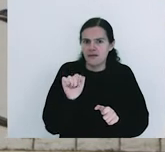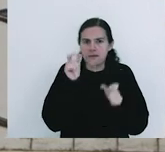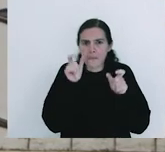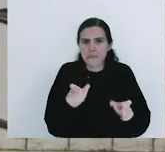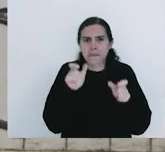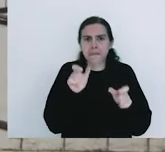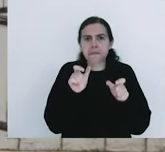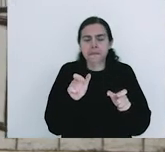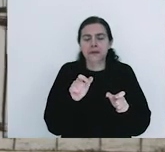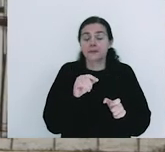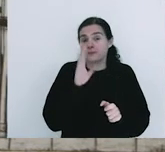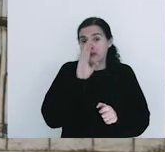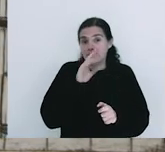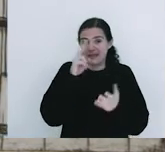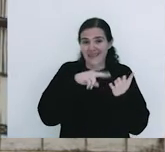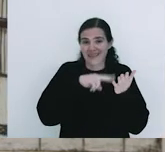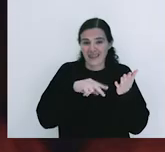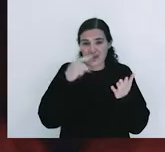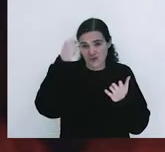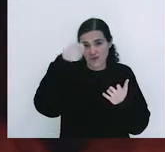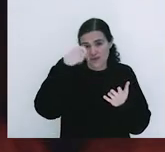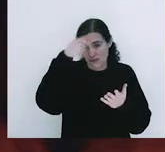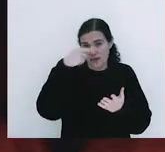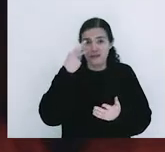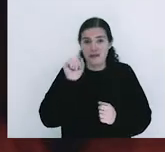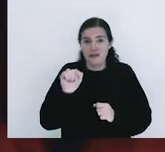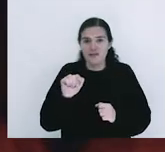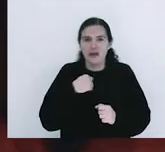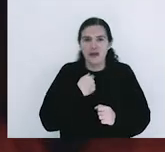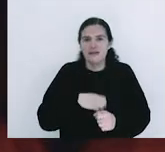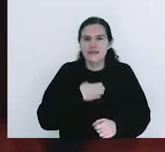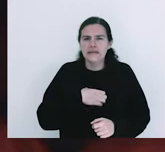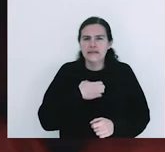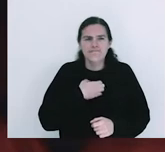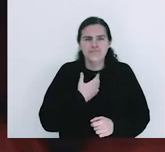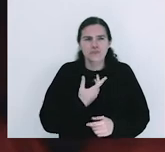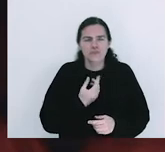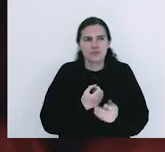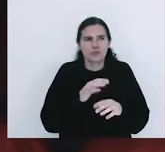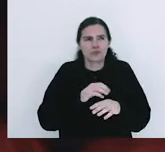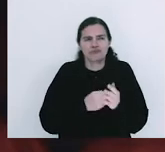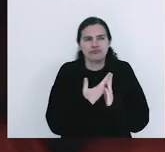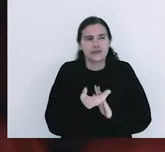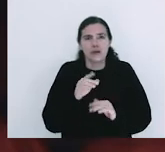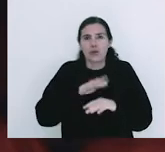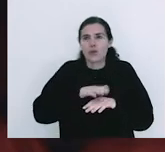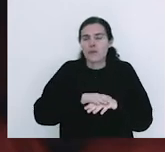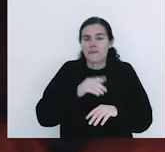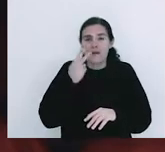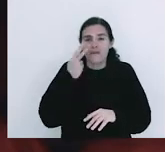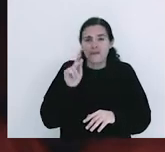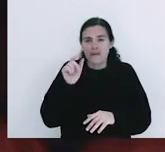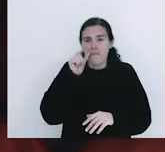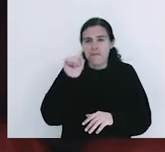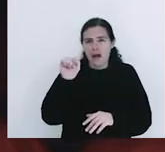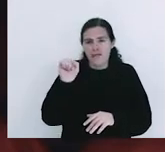read her biography, she felt in many ways, because of his personal life, because of the way